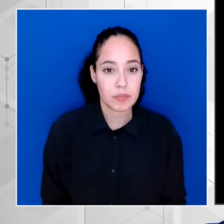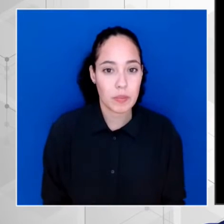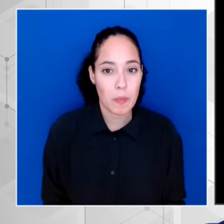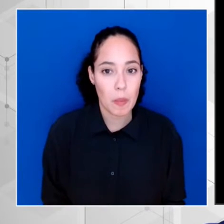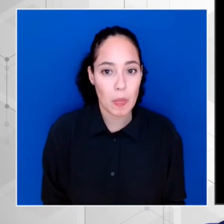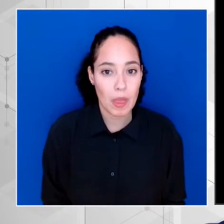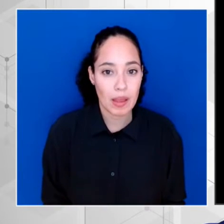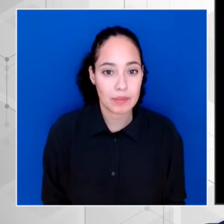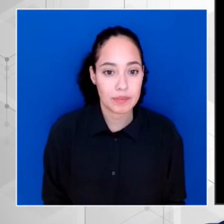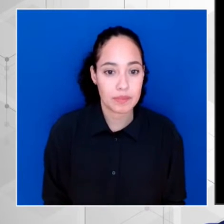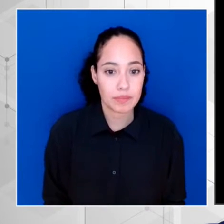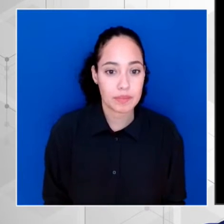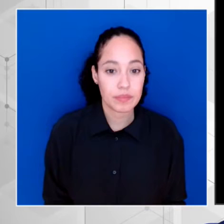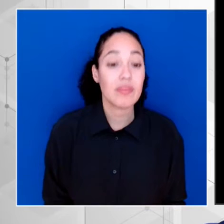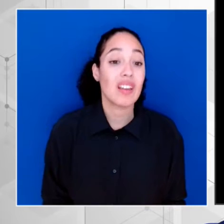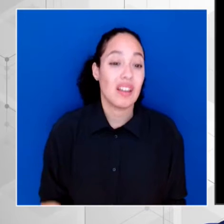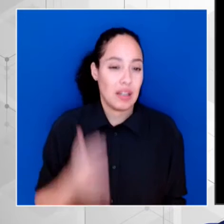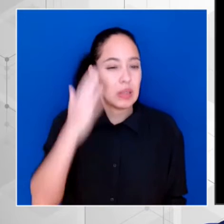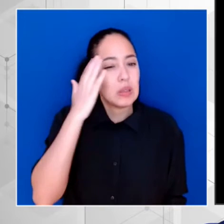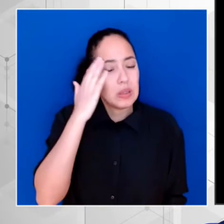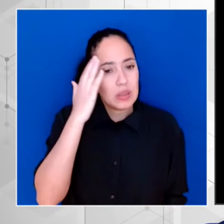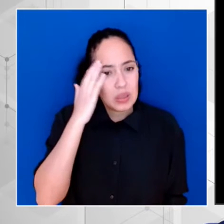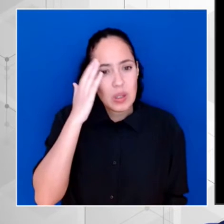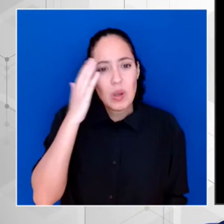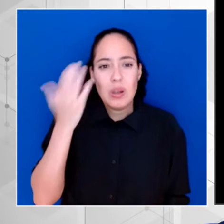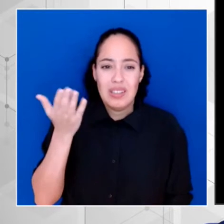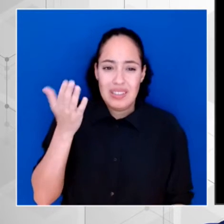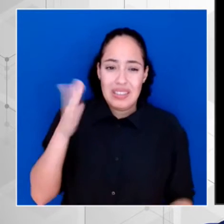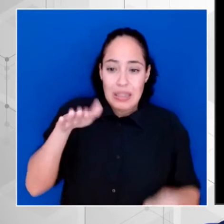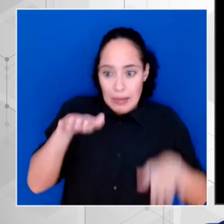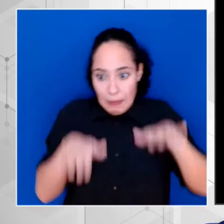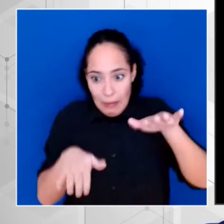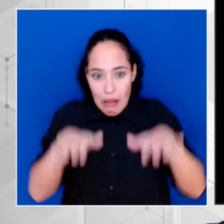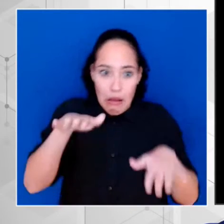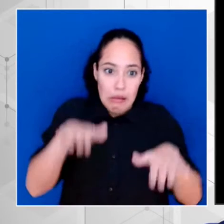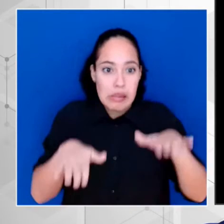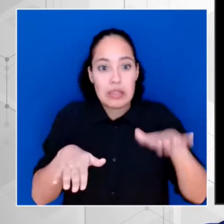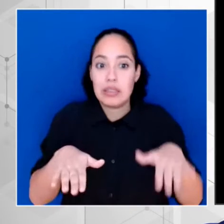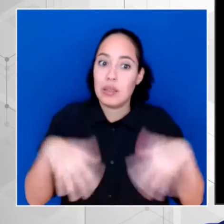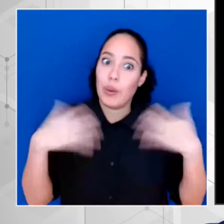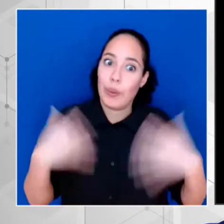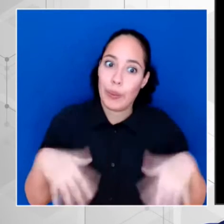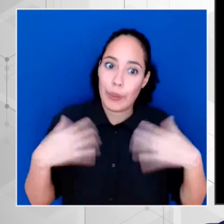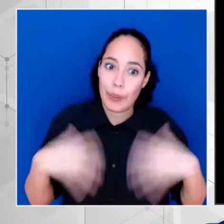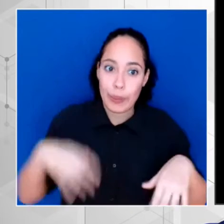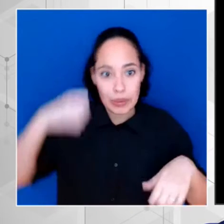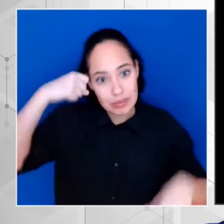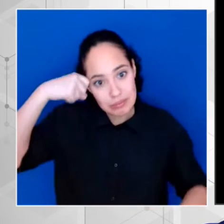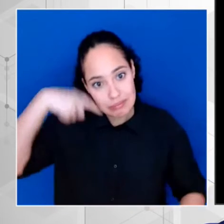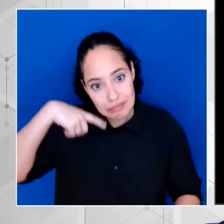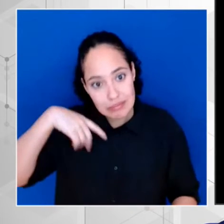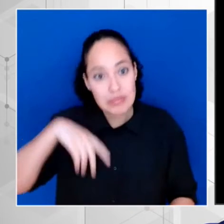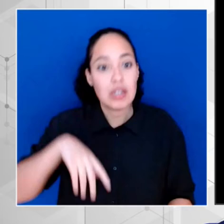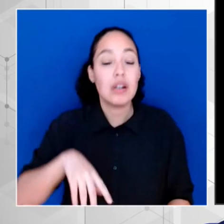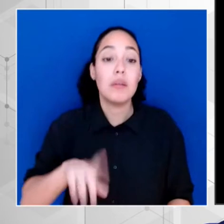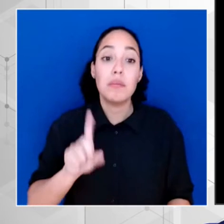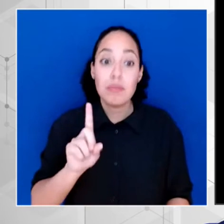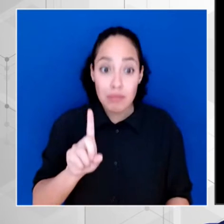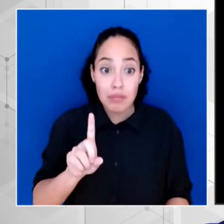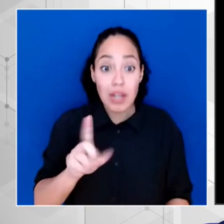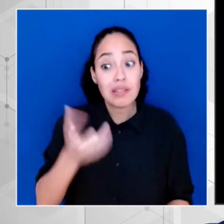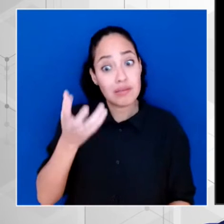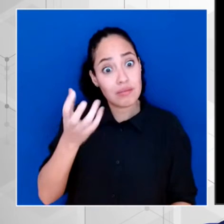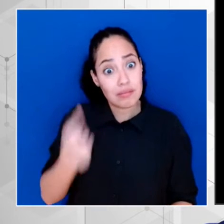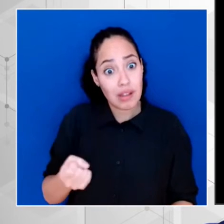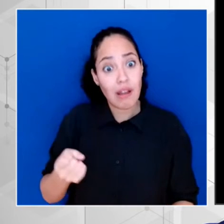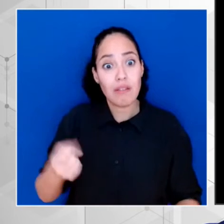to find the right balance here, but for some of these issues at least, there are available templates and guidelines. I will link some